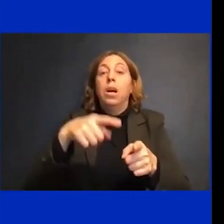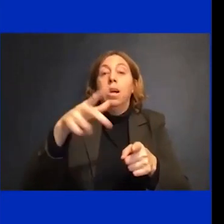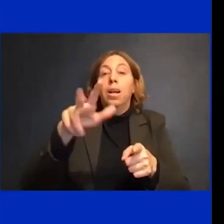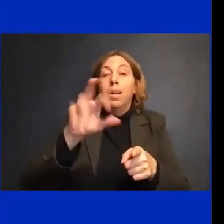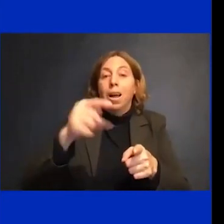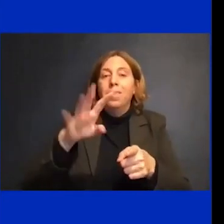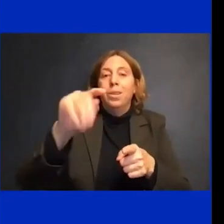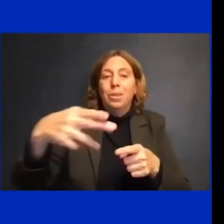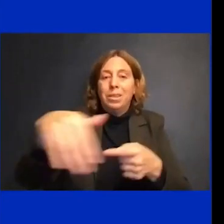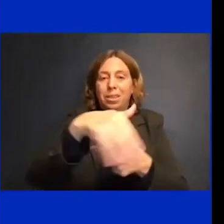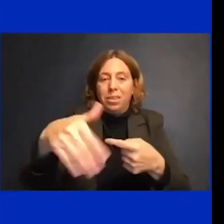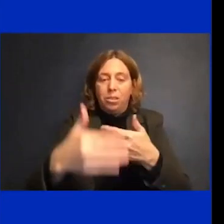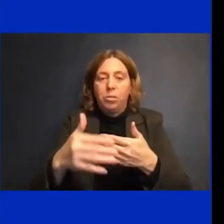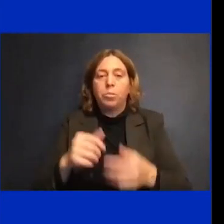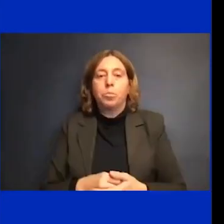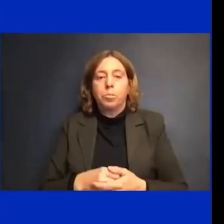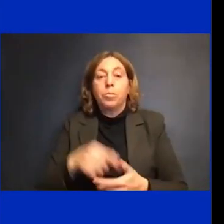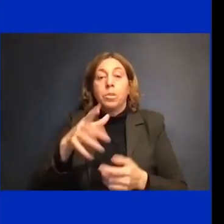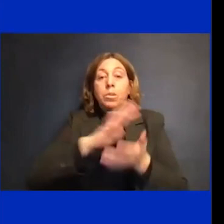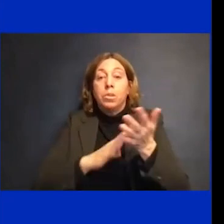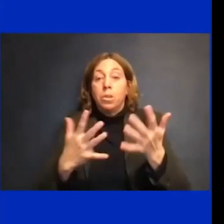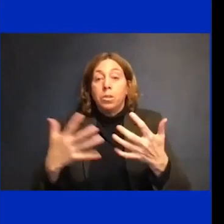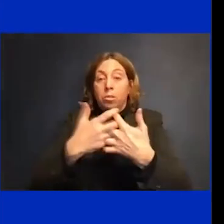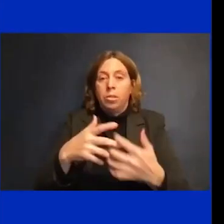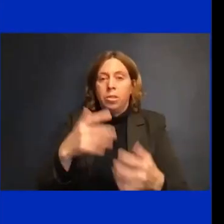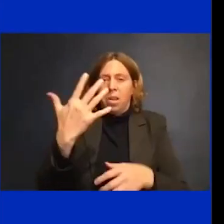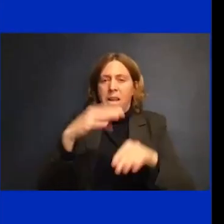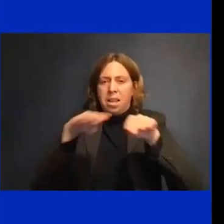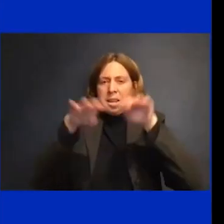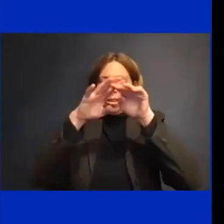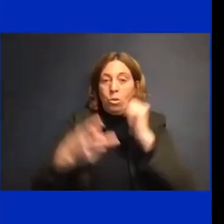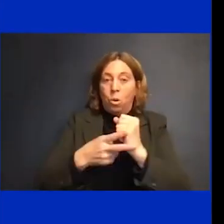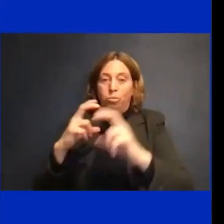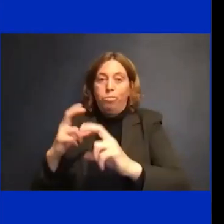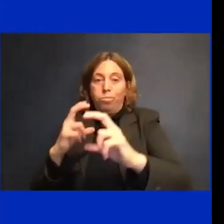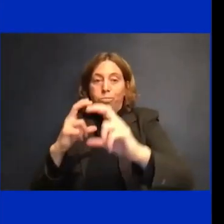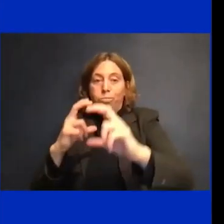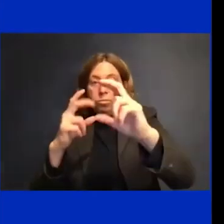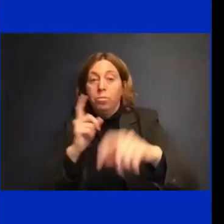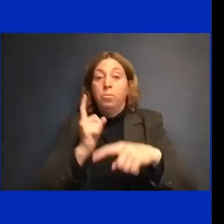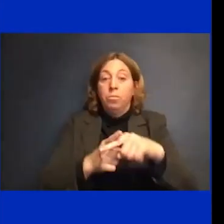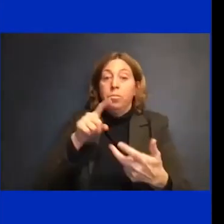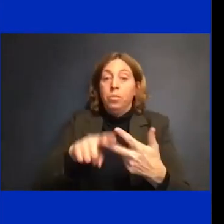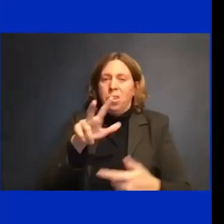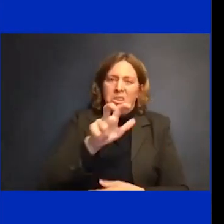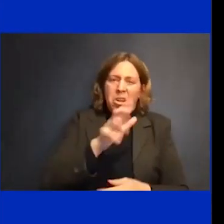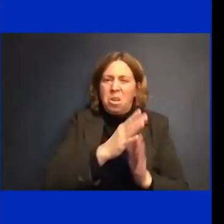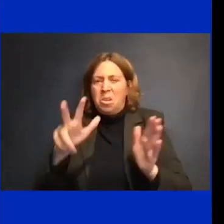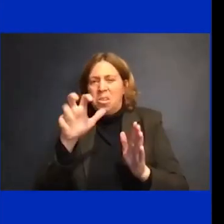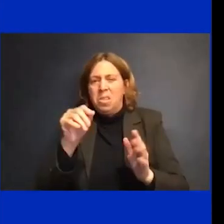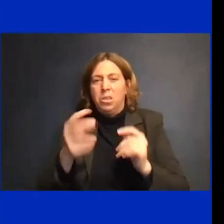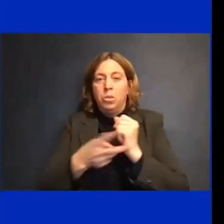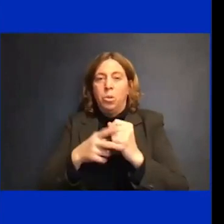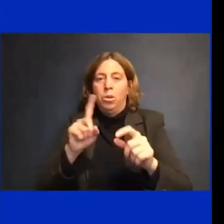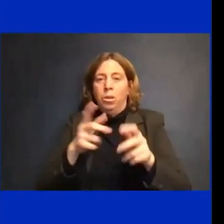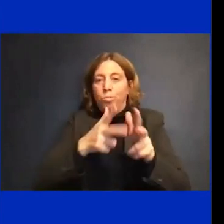Street. This facility is designed to encompass 5 levels of storage, accommodating approximately 300 to